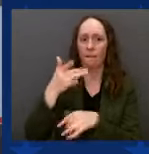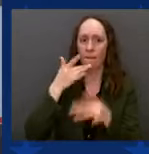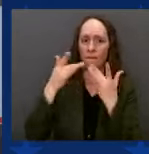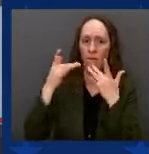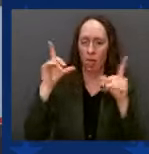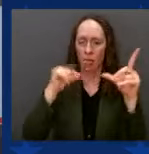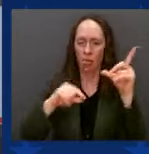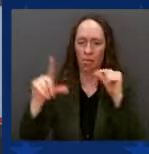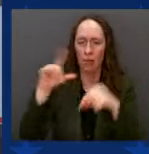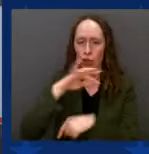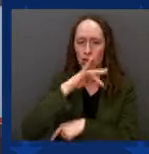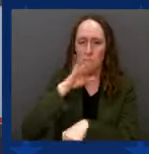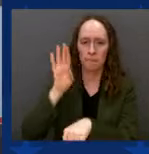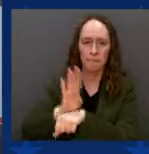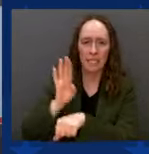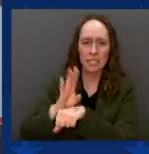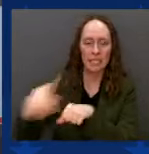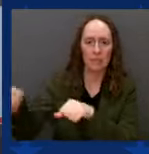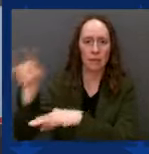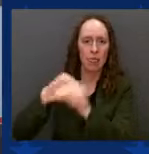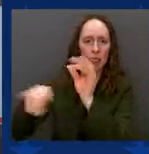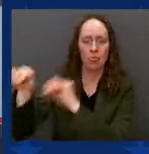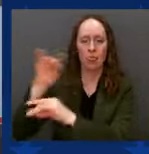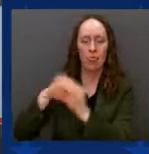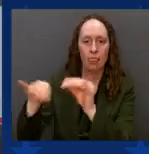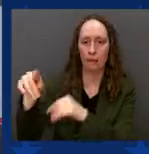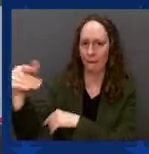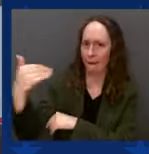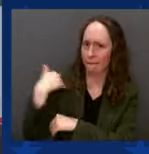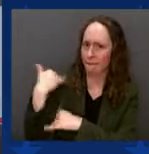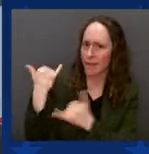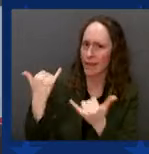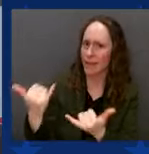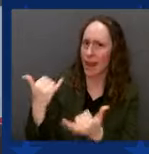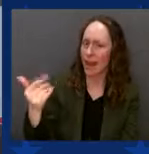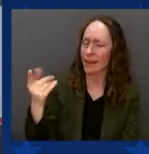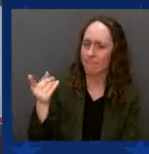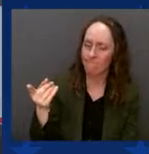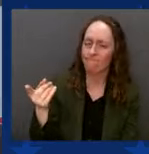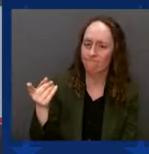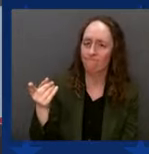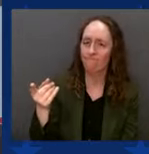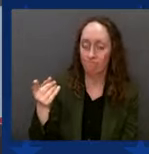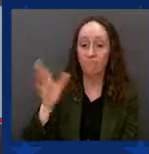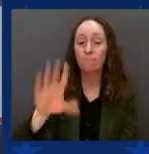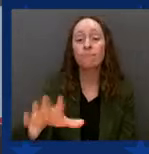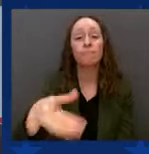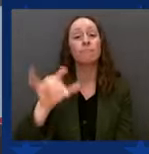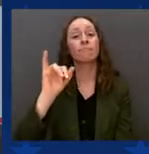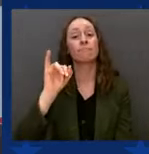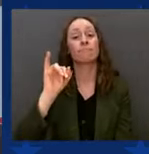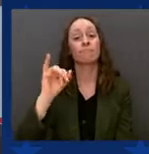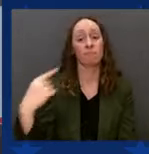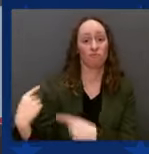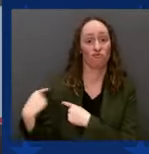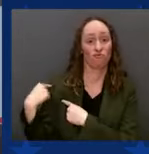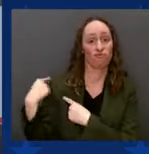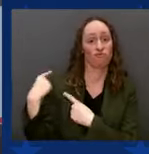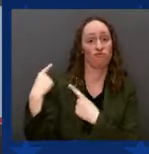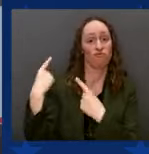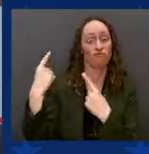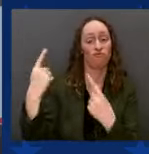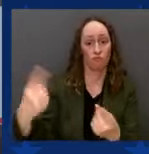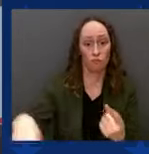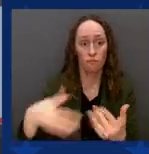2 years, I brought down the deficit a record $1.7 trillion, more than any president has